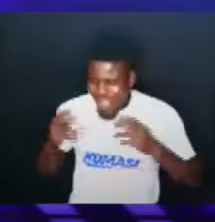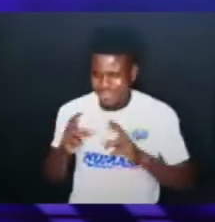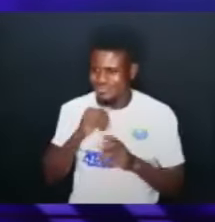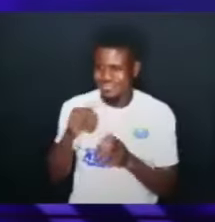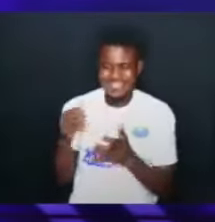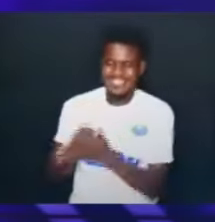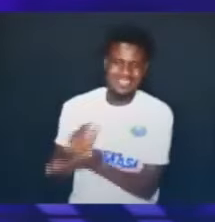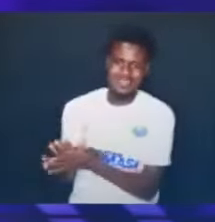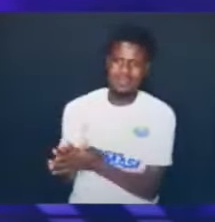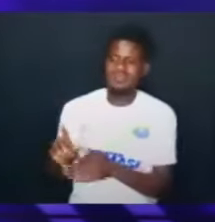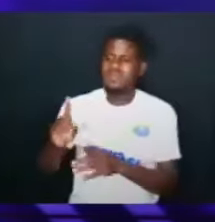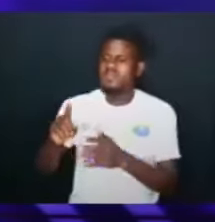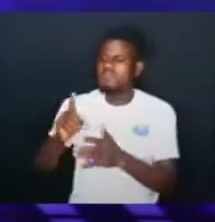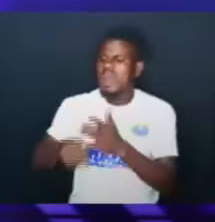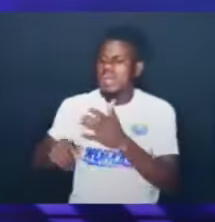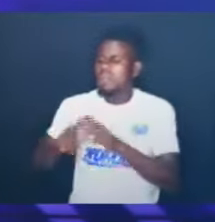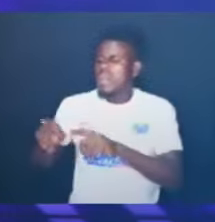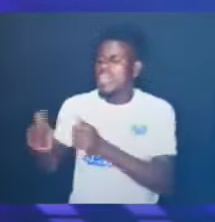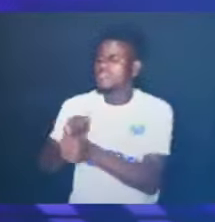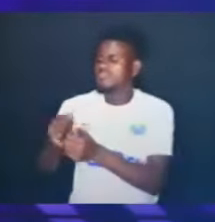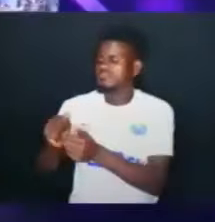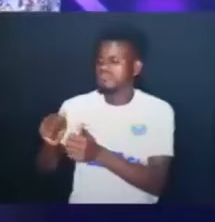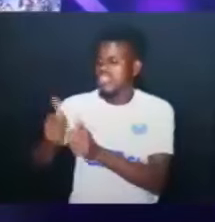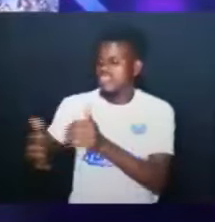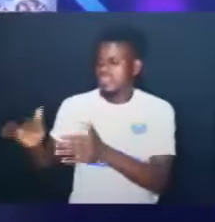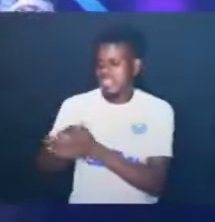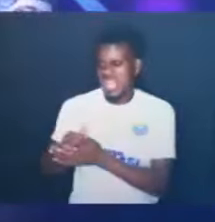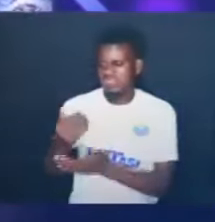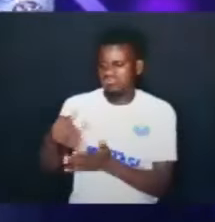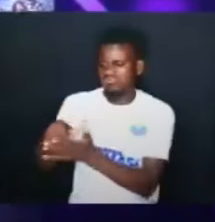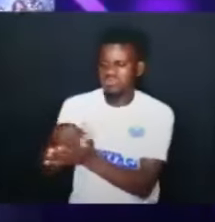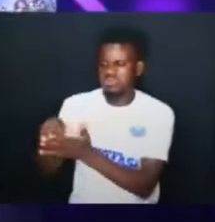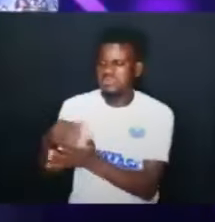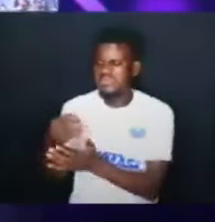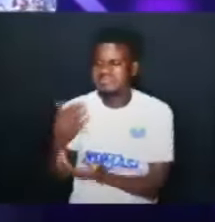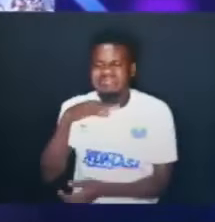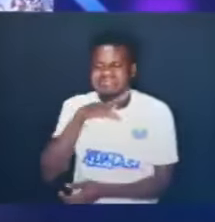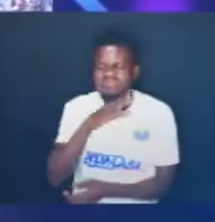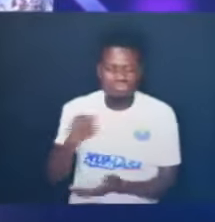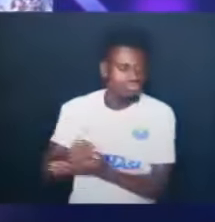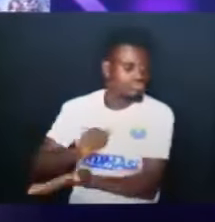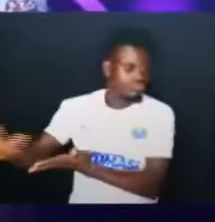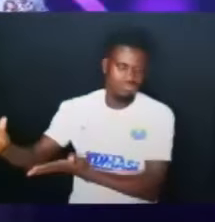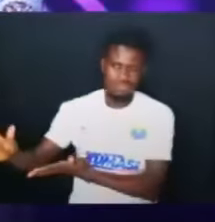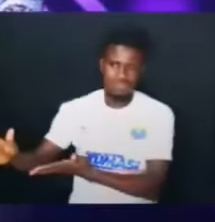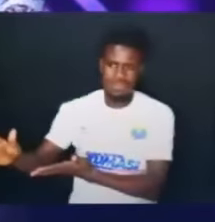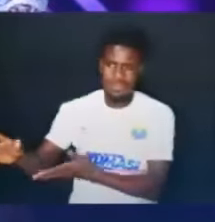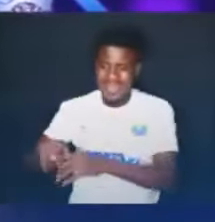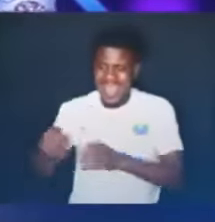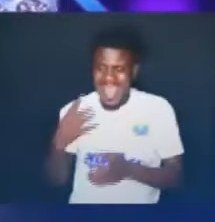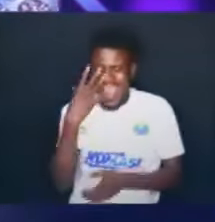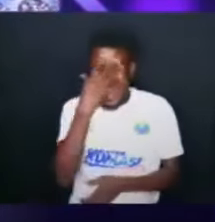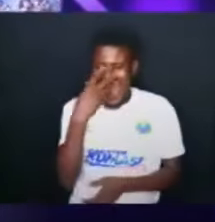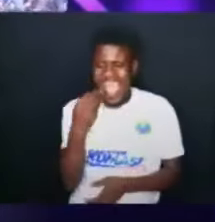despised and weak, they totally destroyed. And Saul ne adomuno hunu Agag ne enwan ne